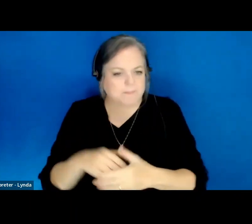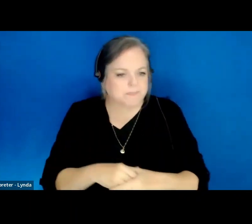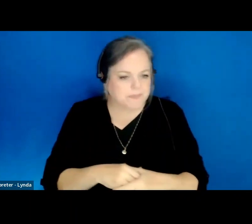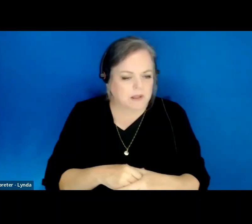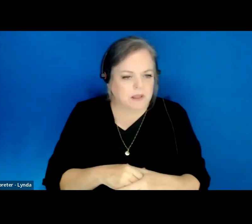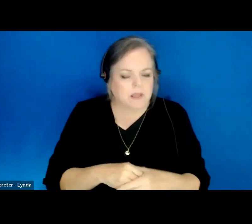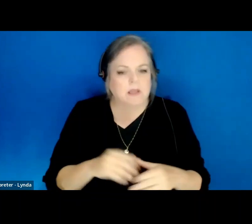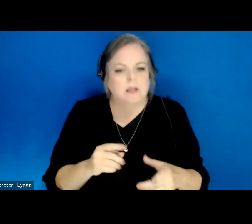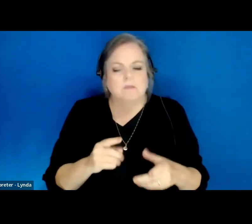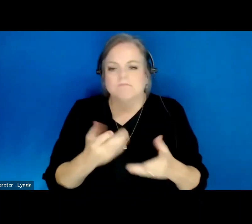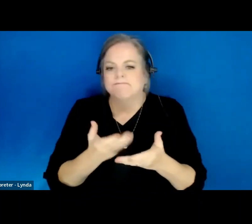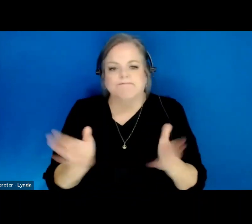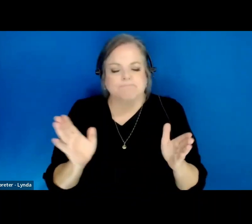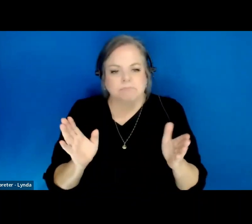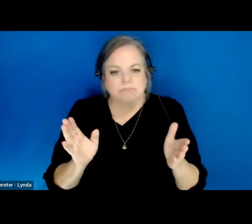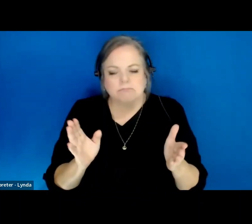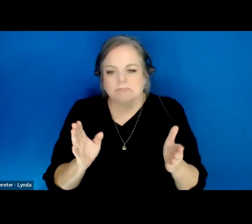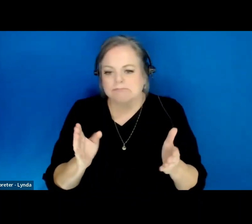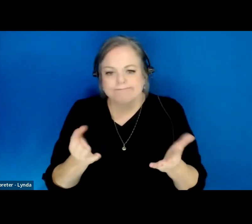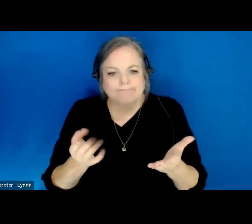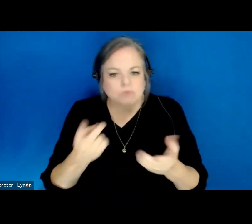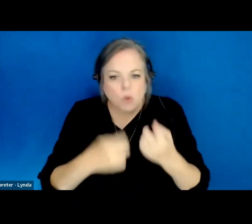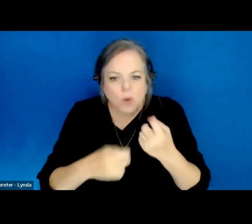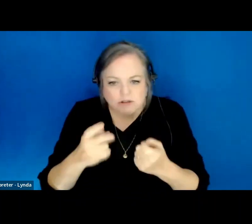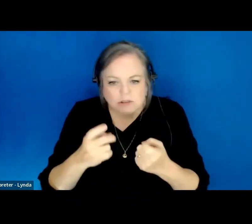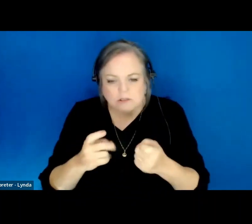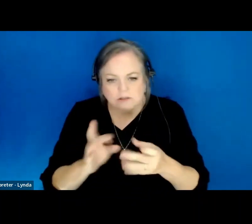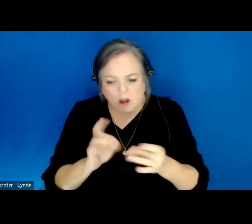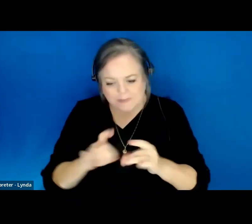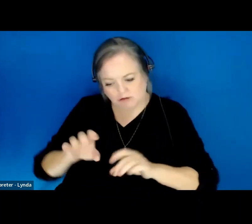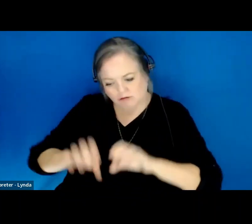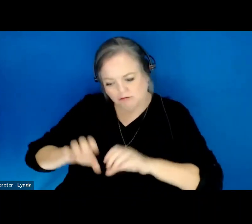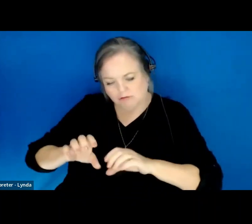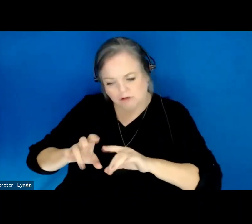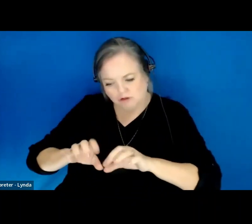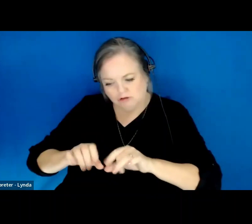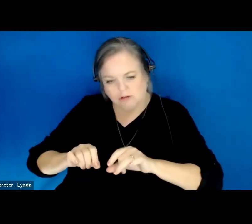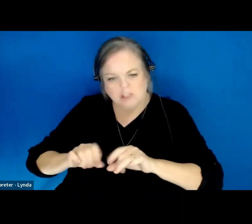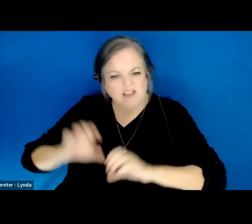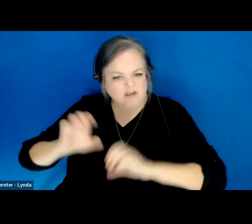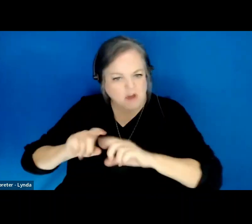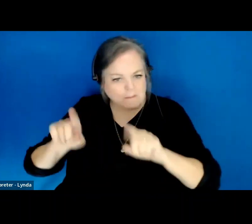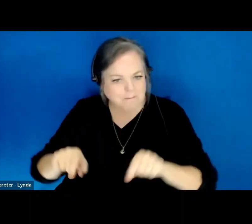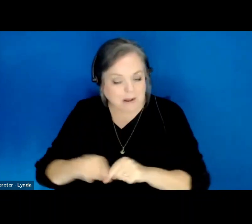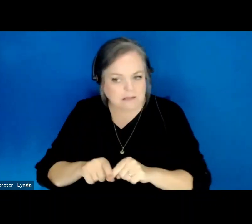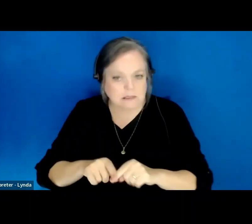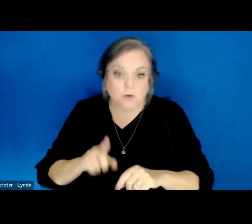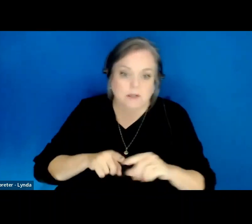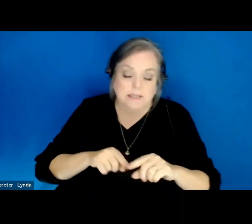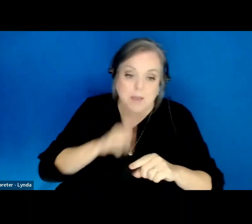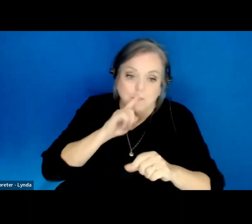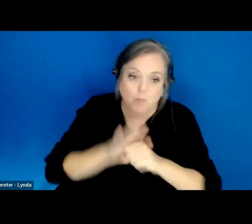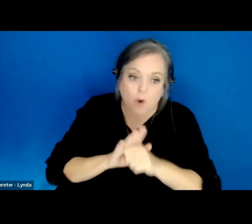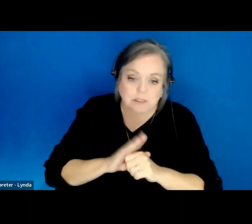to put questions or comments in the chat box. We can't guarantee we're going to get to everything and everybody, but